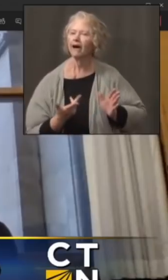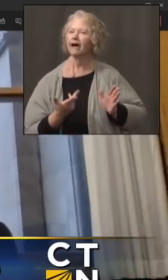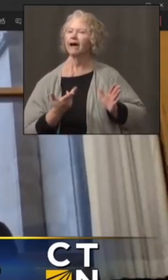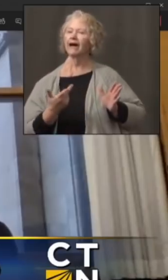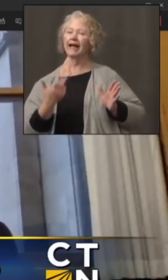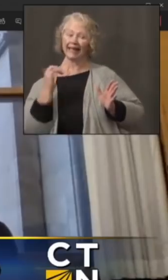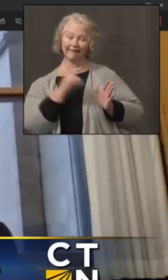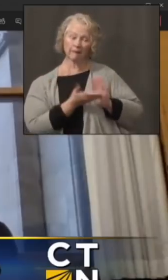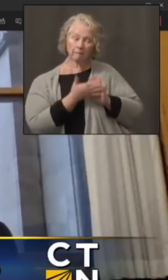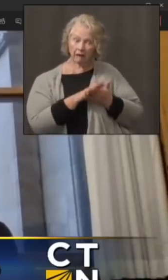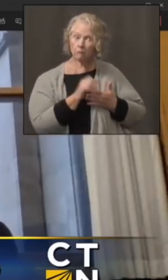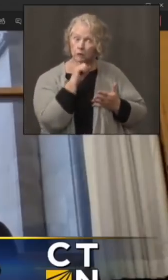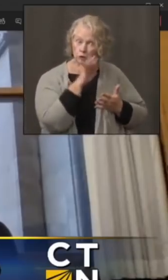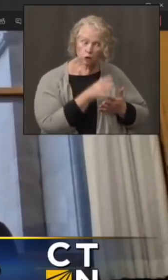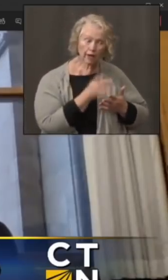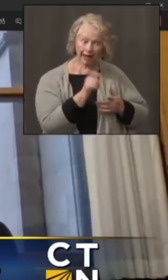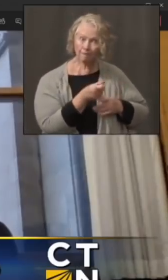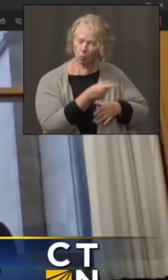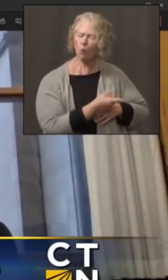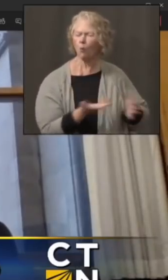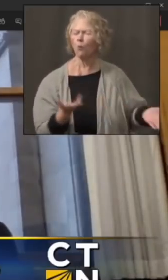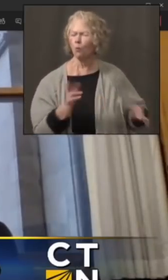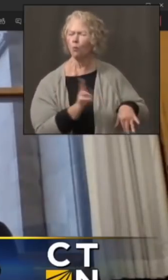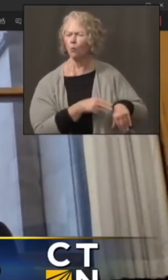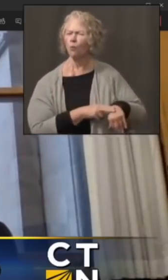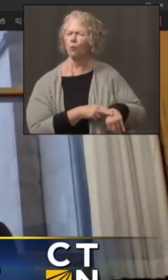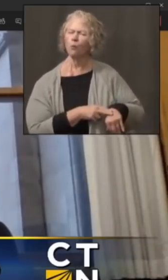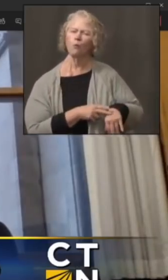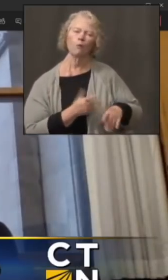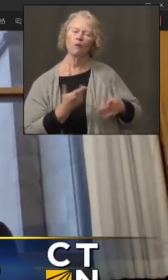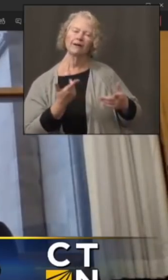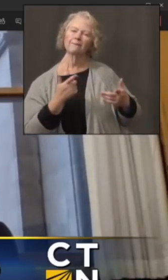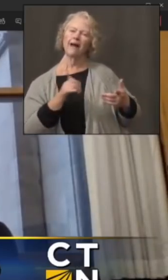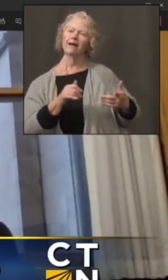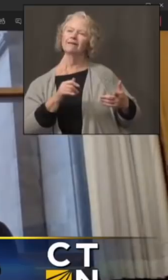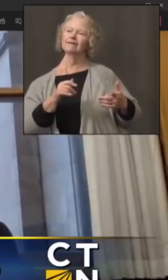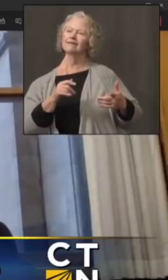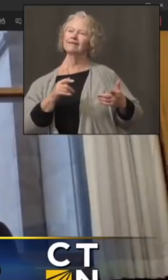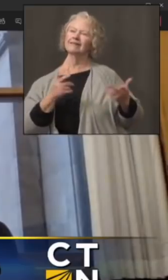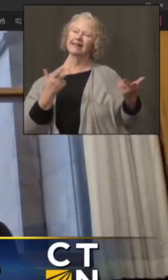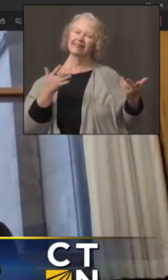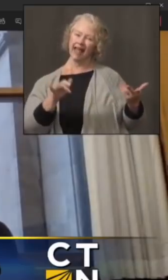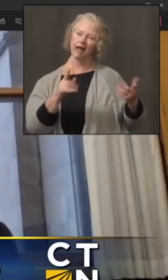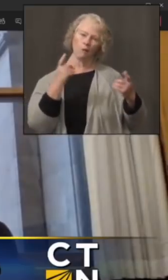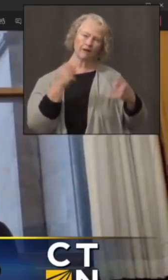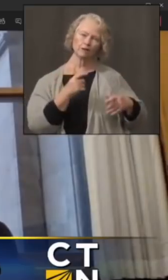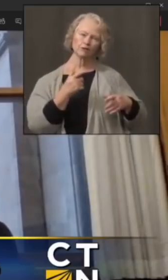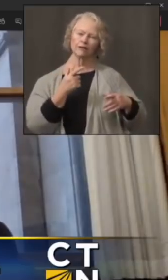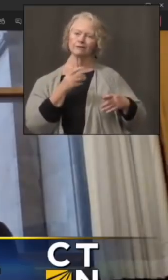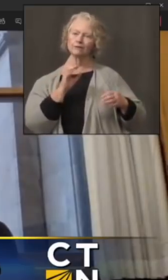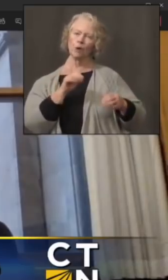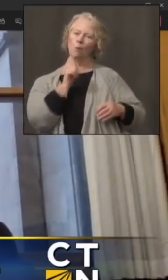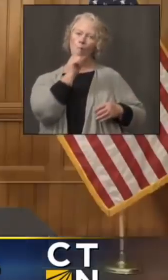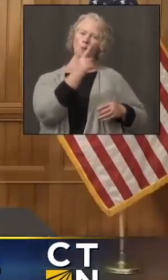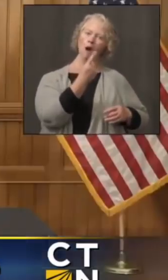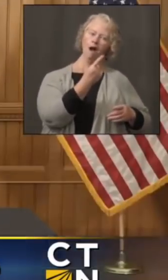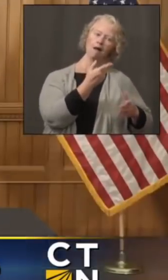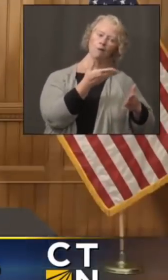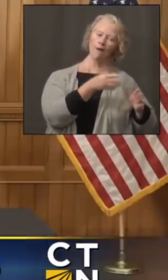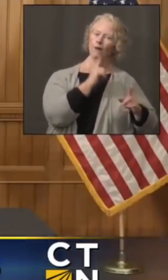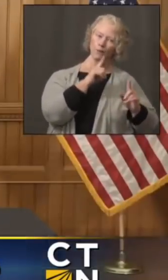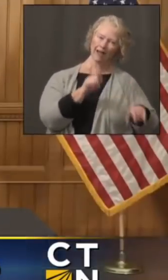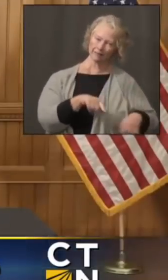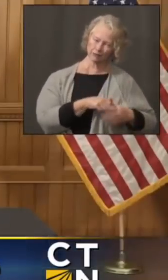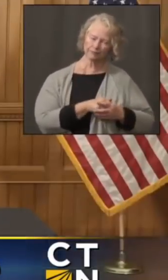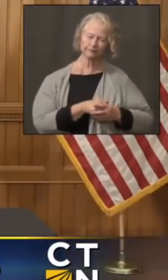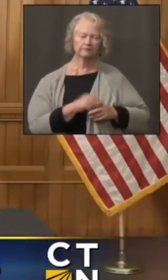is soiled, it has to be disposed of and so forth. So it's a complex question. Okay.